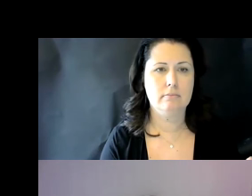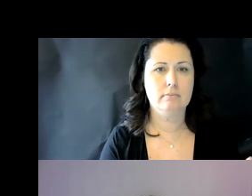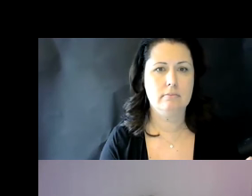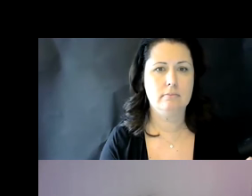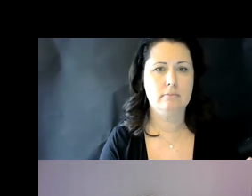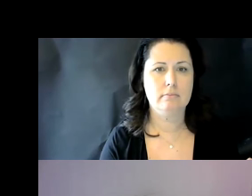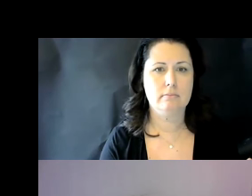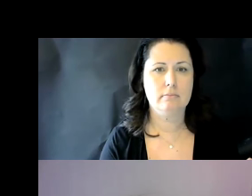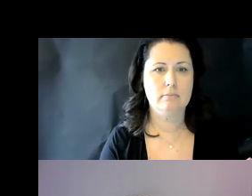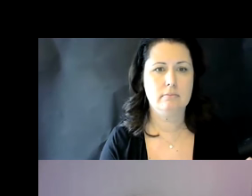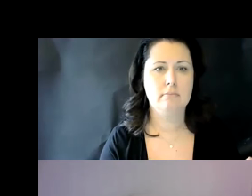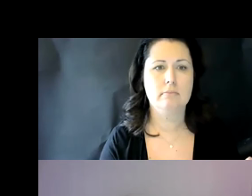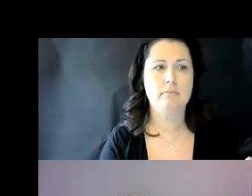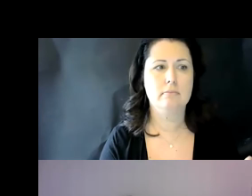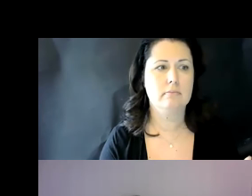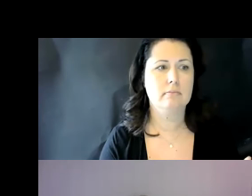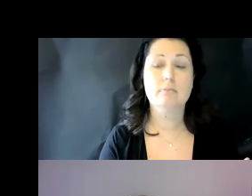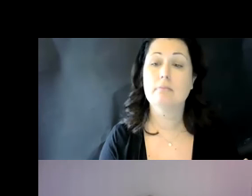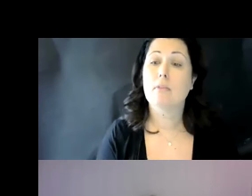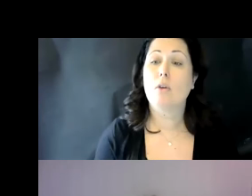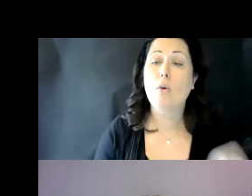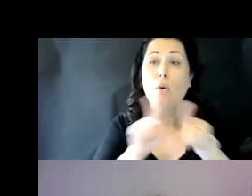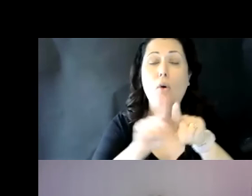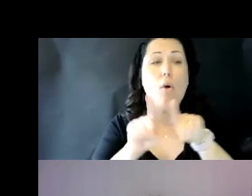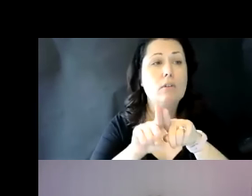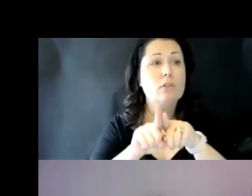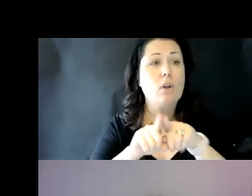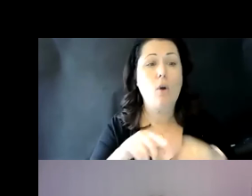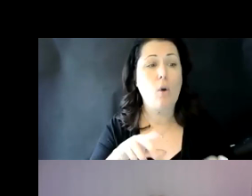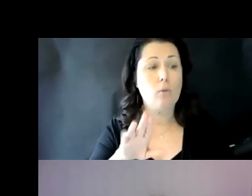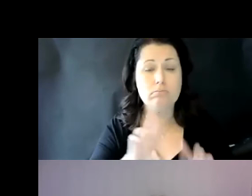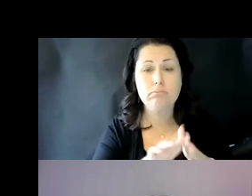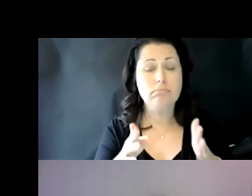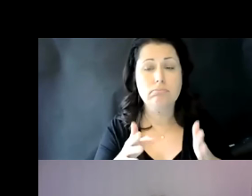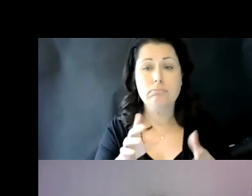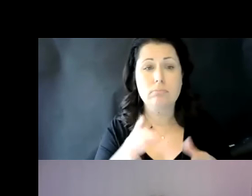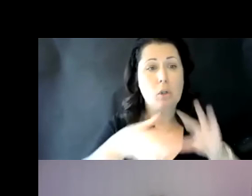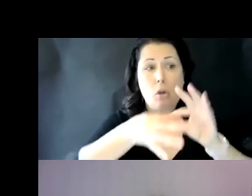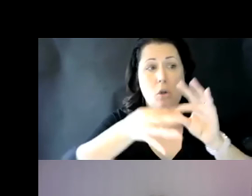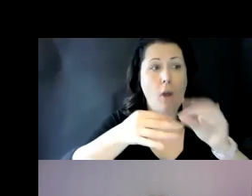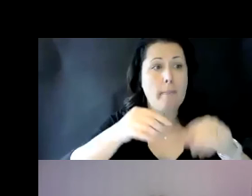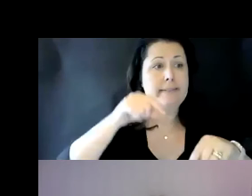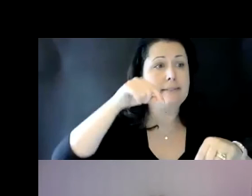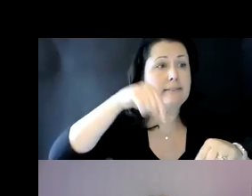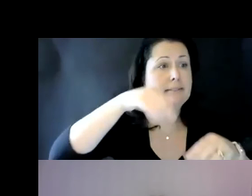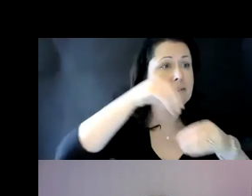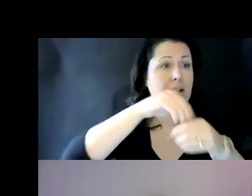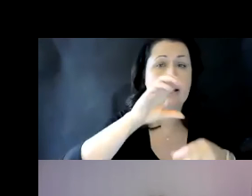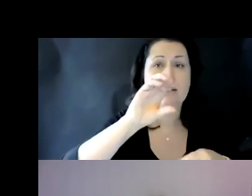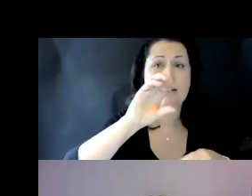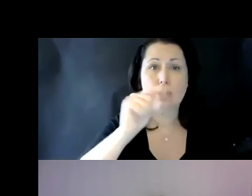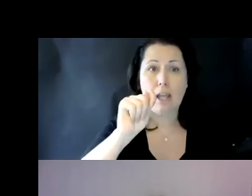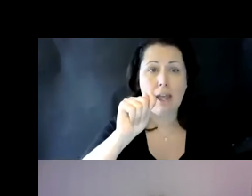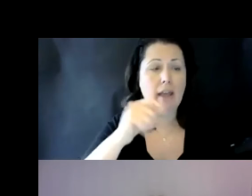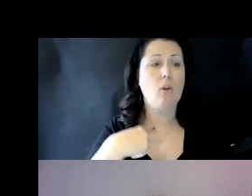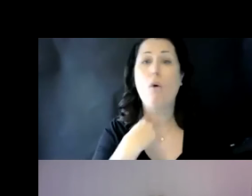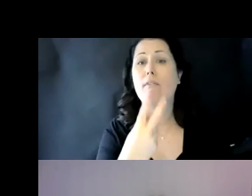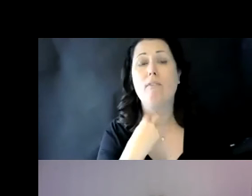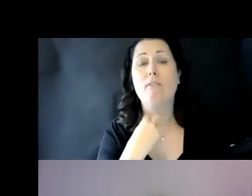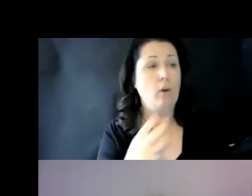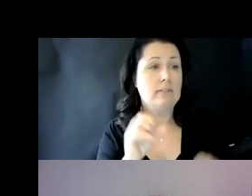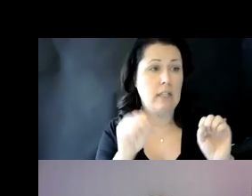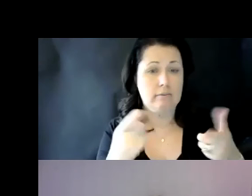And feel also free to unmute yourselves and make comments in the chat. I mean, in the audible chat, not